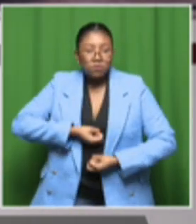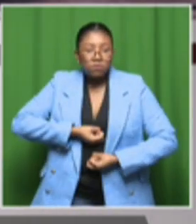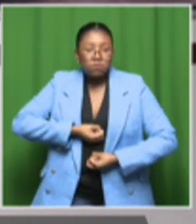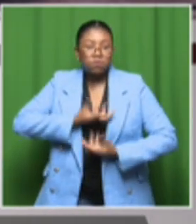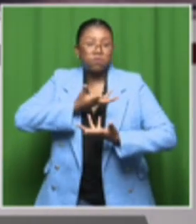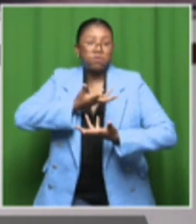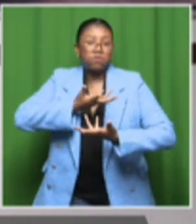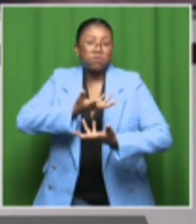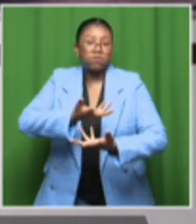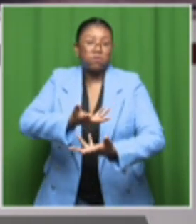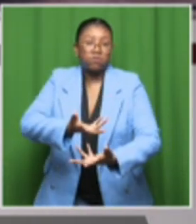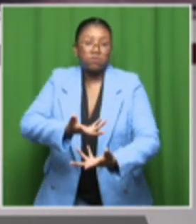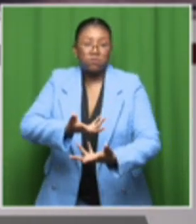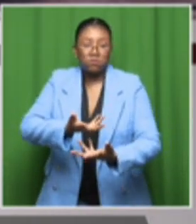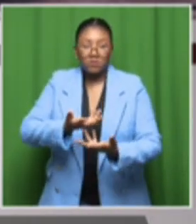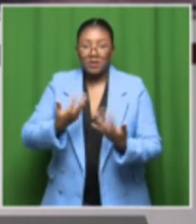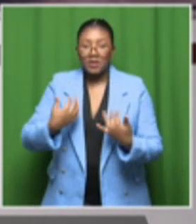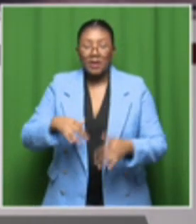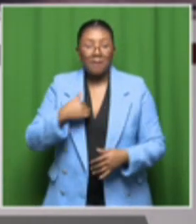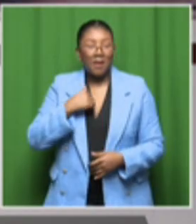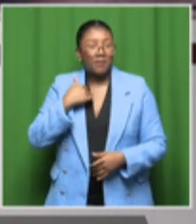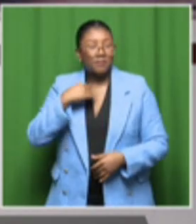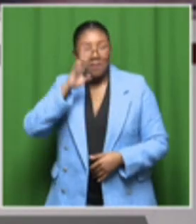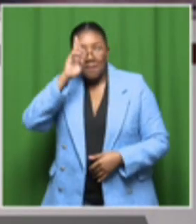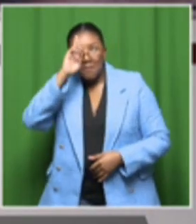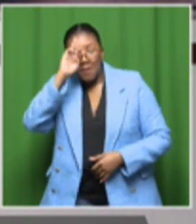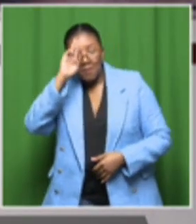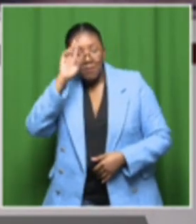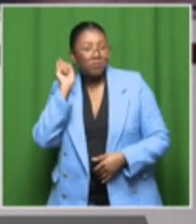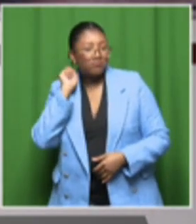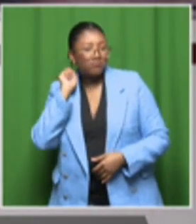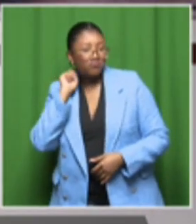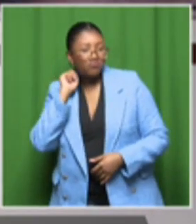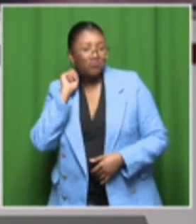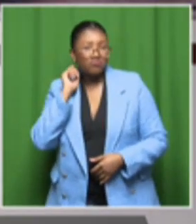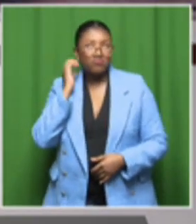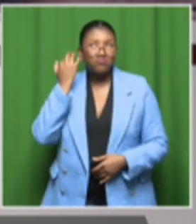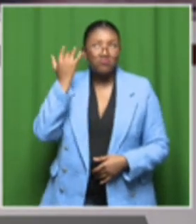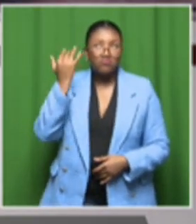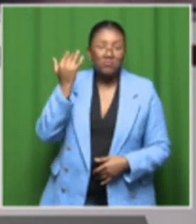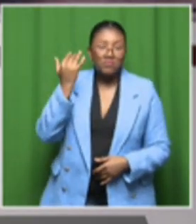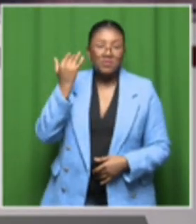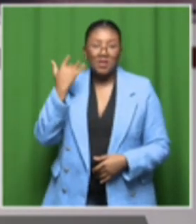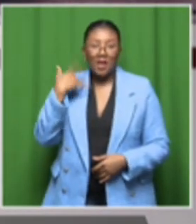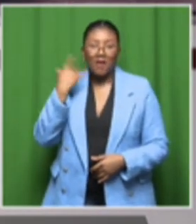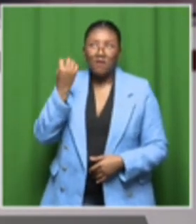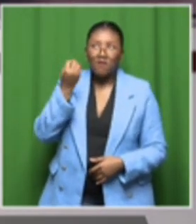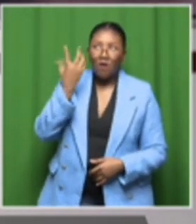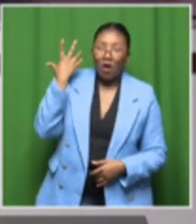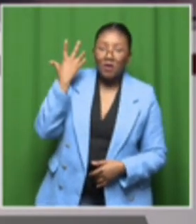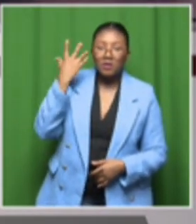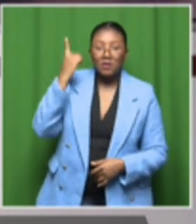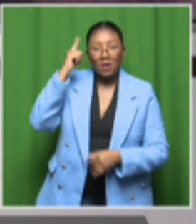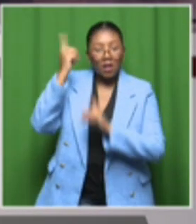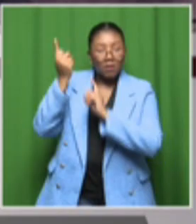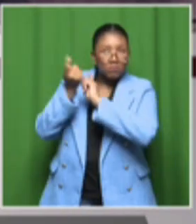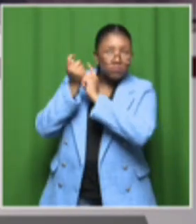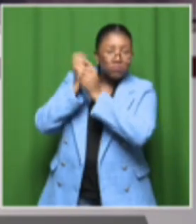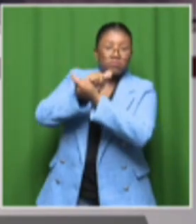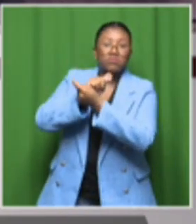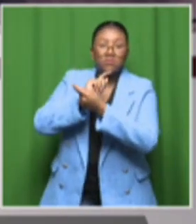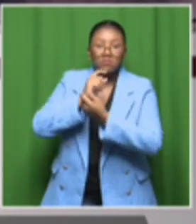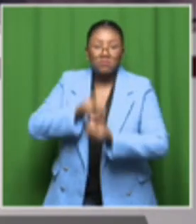of awakens memories that I thought, memories that were lost or forgotten in a sense of with